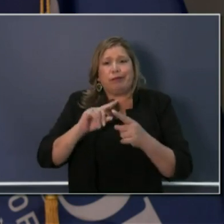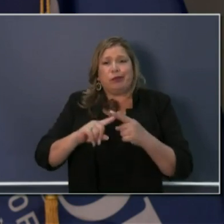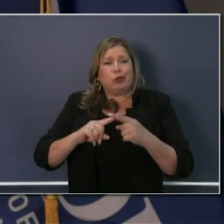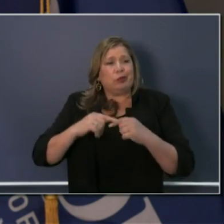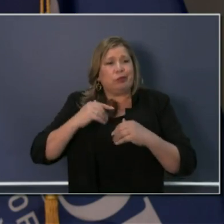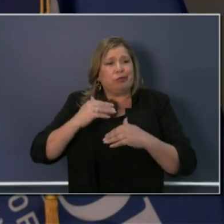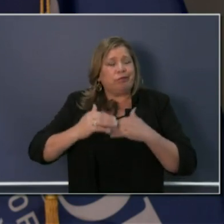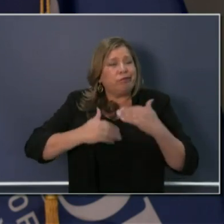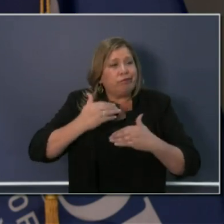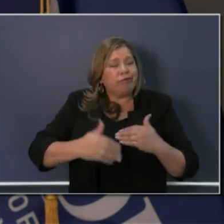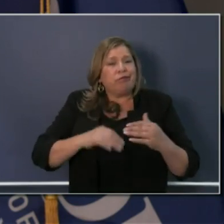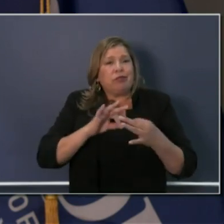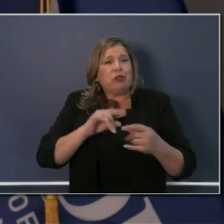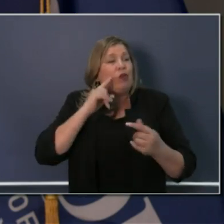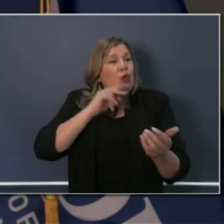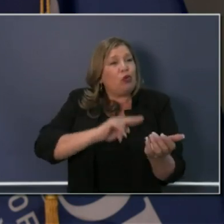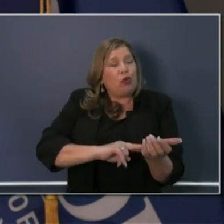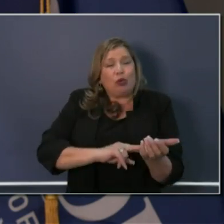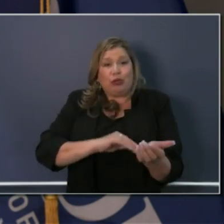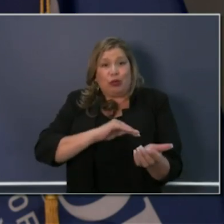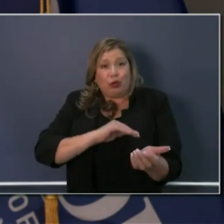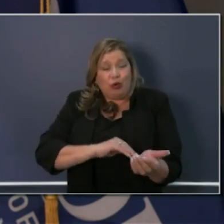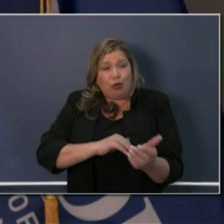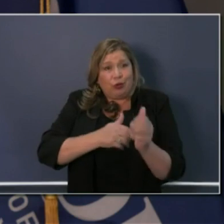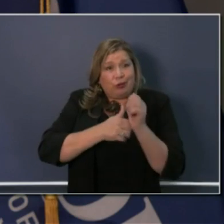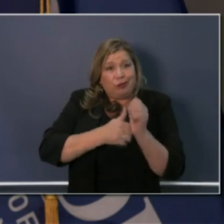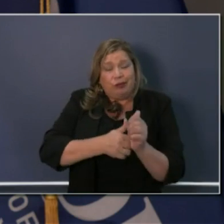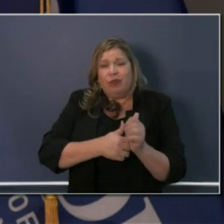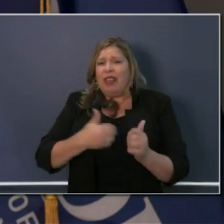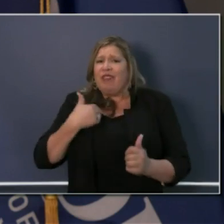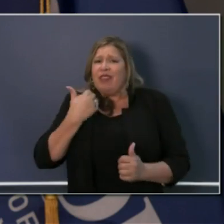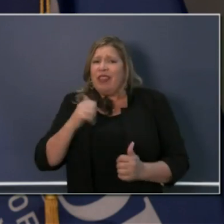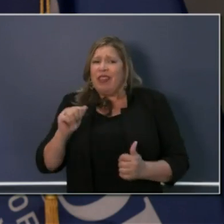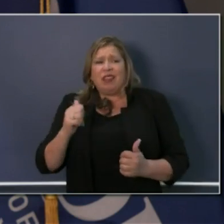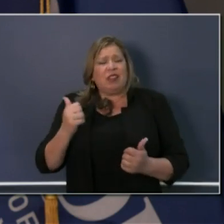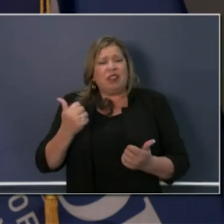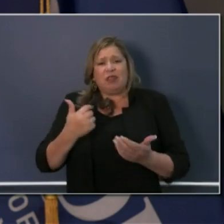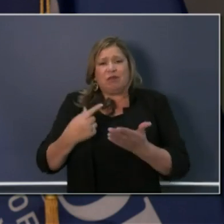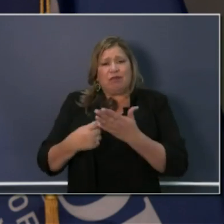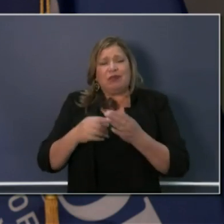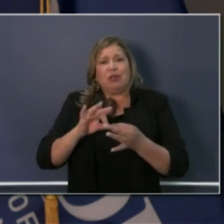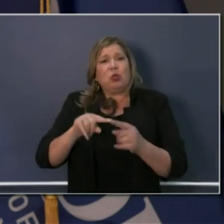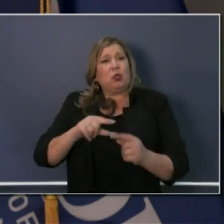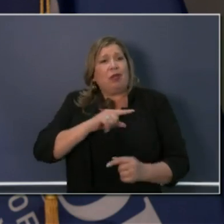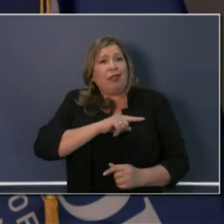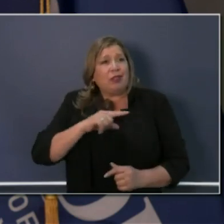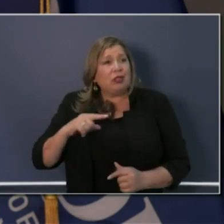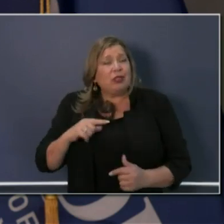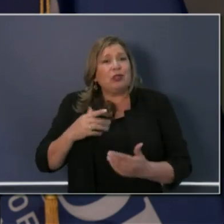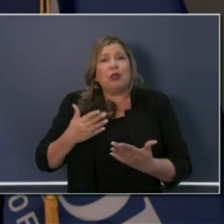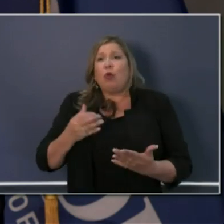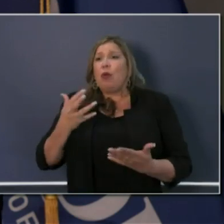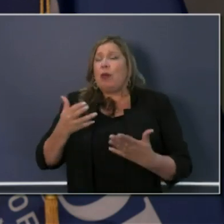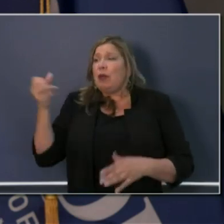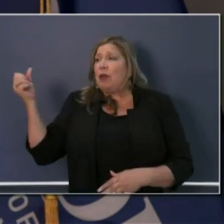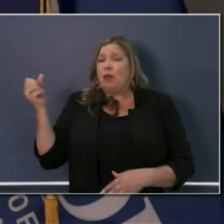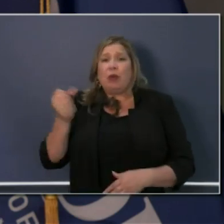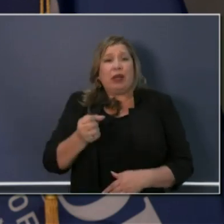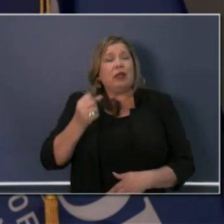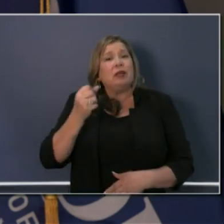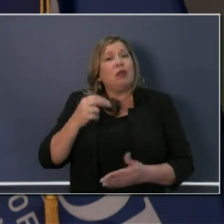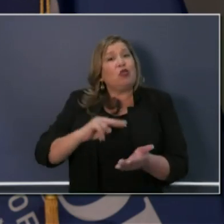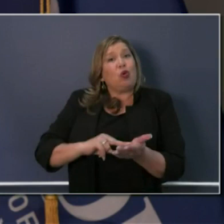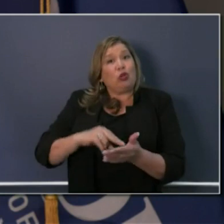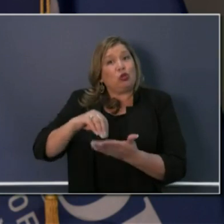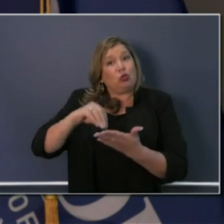that I know has been a topic of discussion in the legislature for a while, or even bringing in nursing students to staff